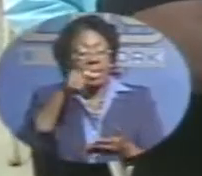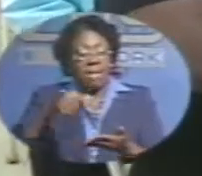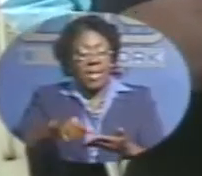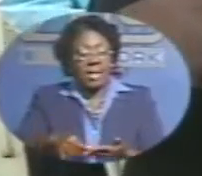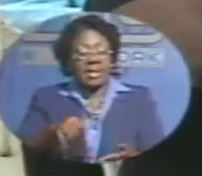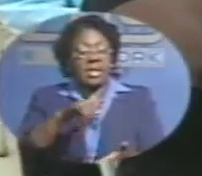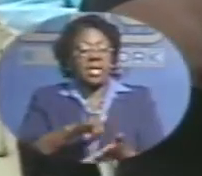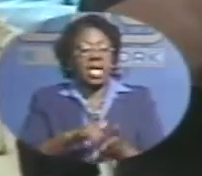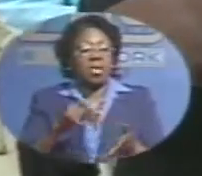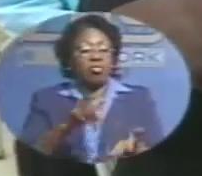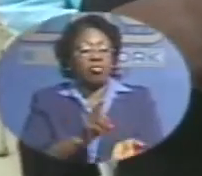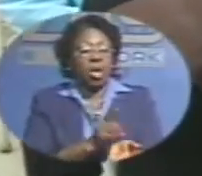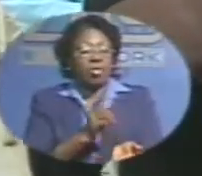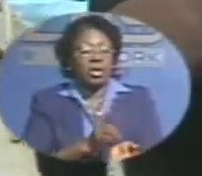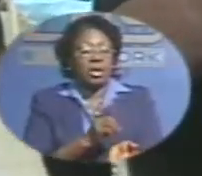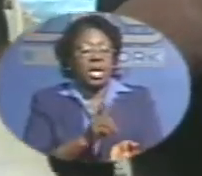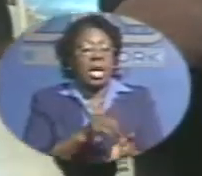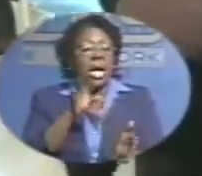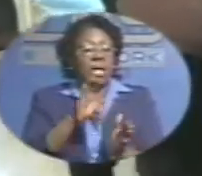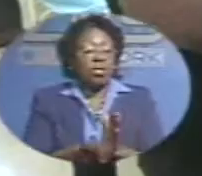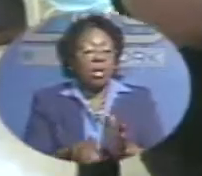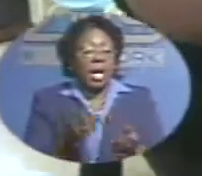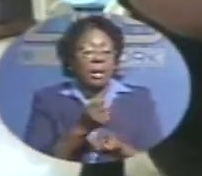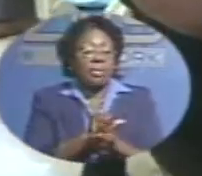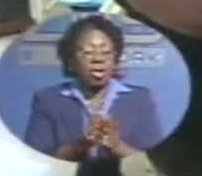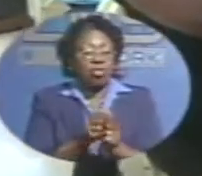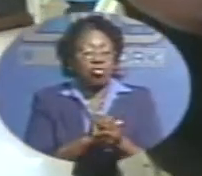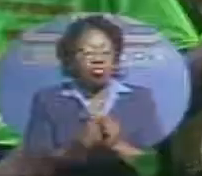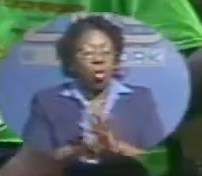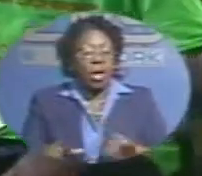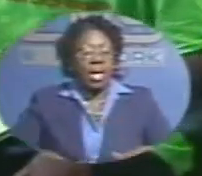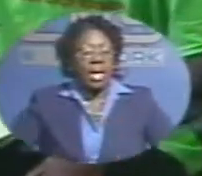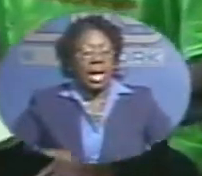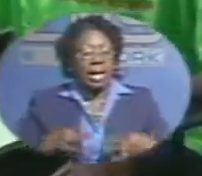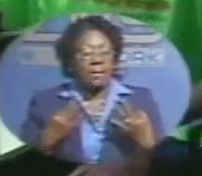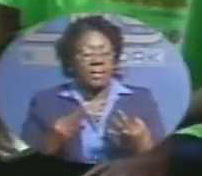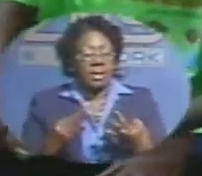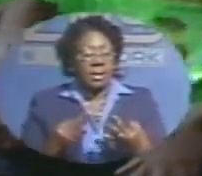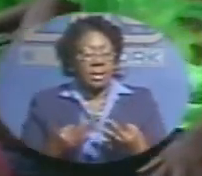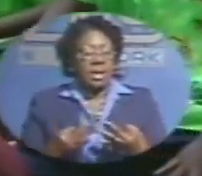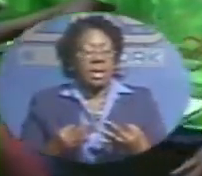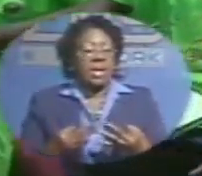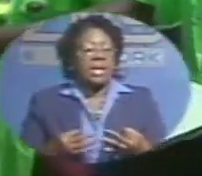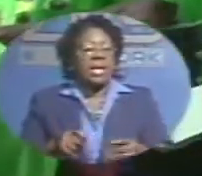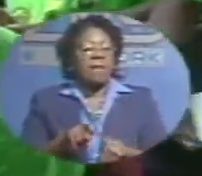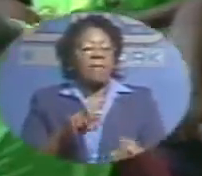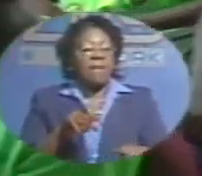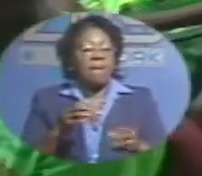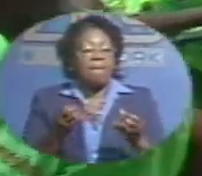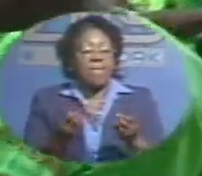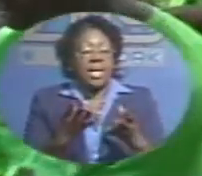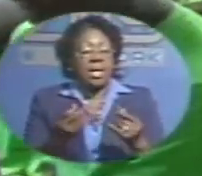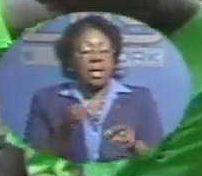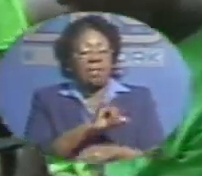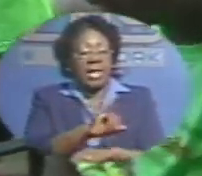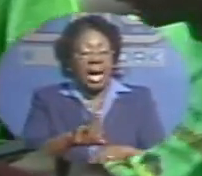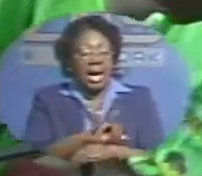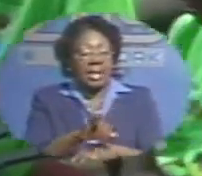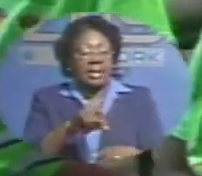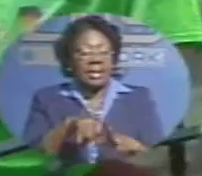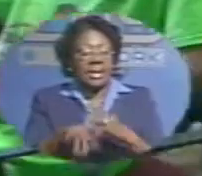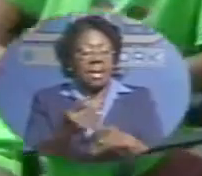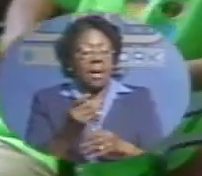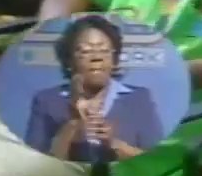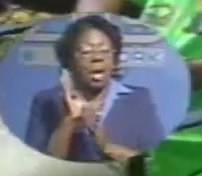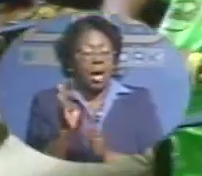destroys lives. The youngsters are from New Providence, Grand Bahama, Crooked Islands, San Salvador, Eleuthera, and Exuma. Minister